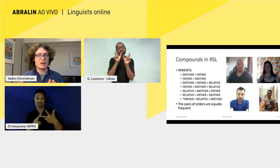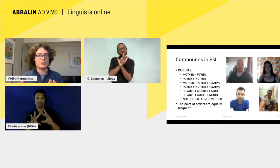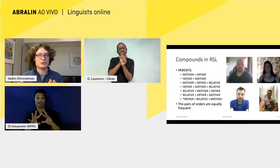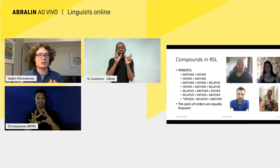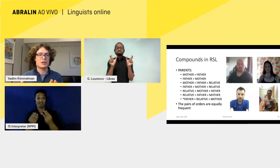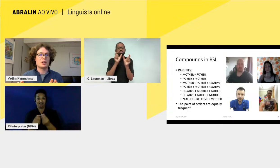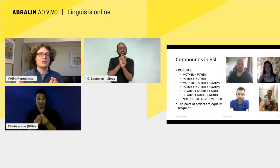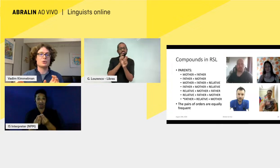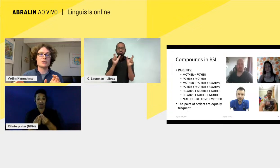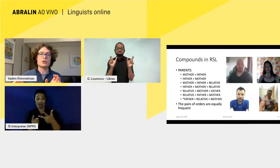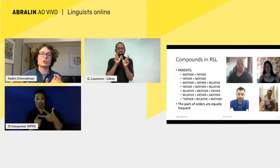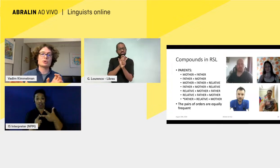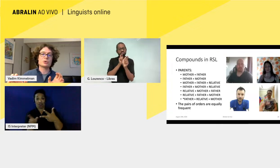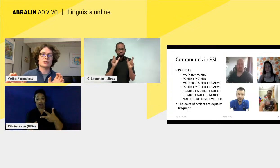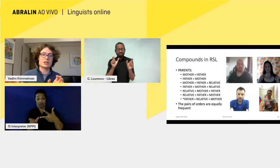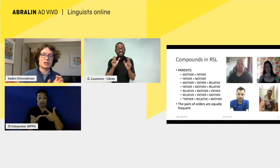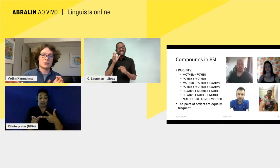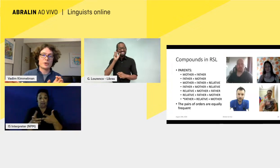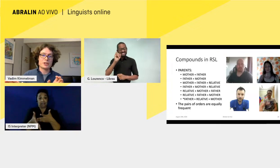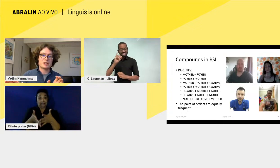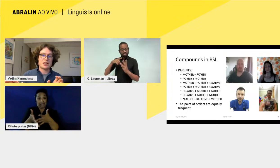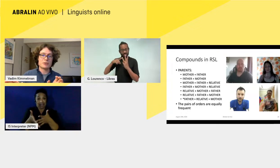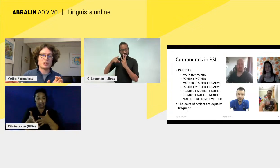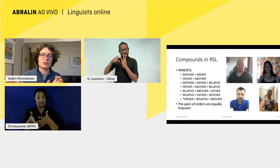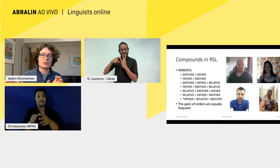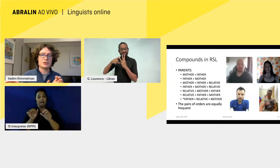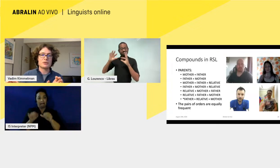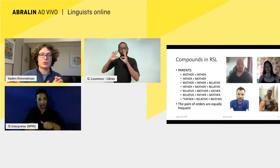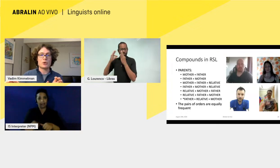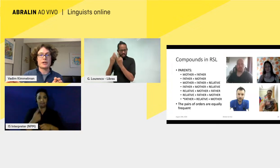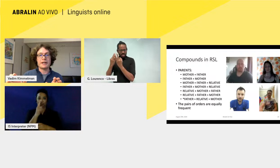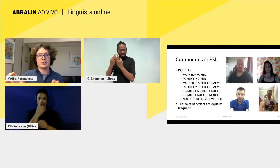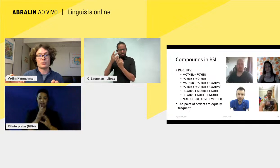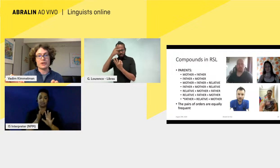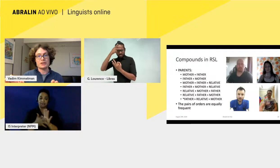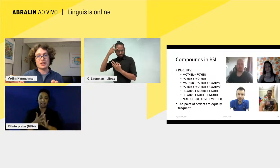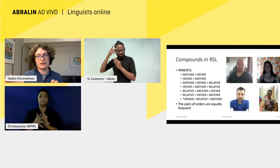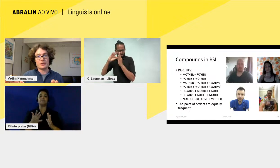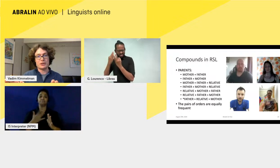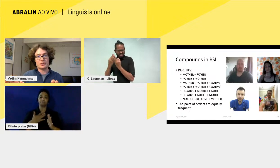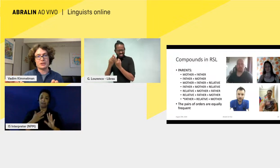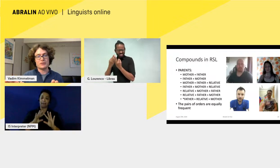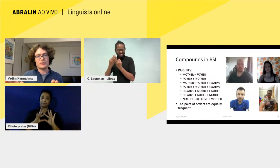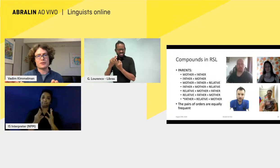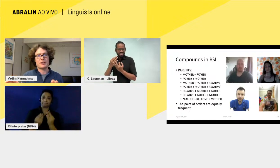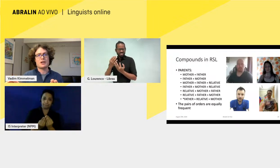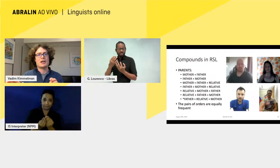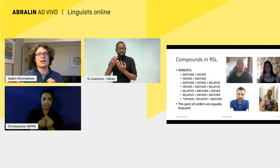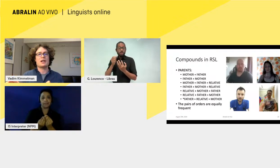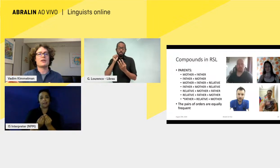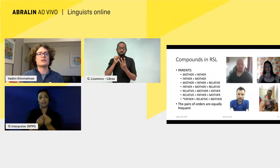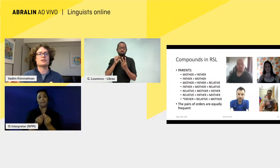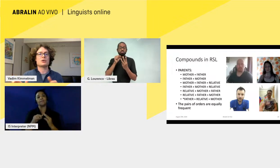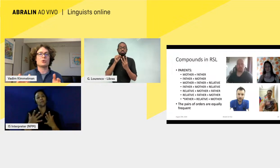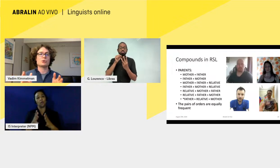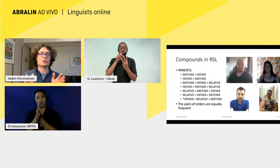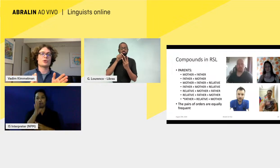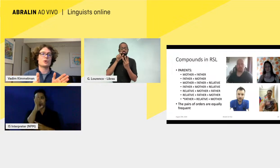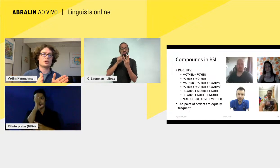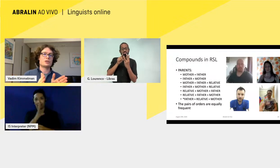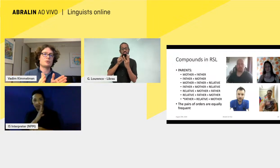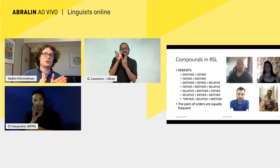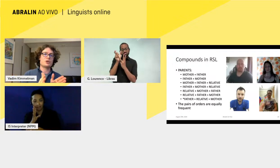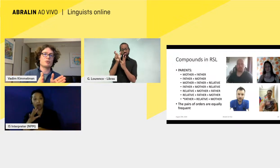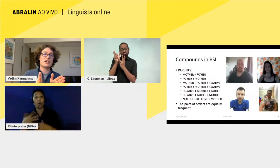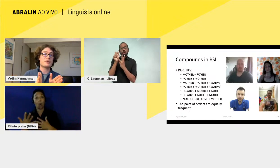this compound, you can also start with the sign relative or end with the sign relative. And